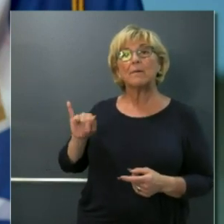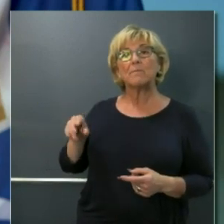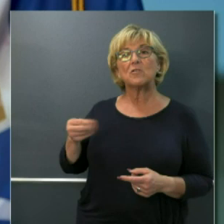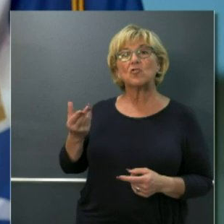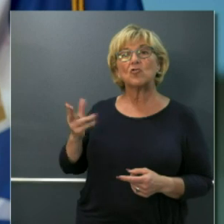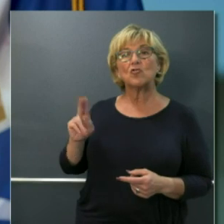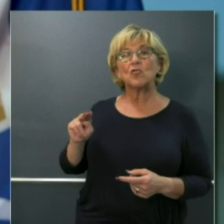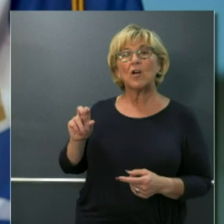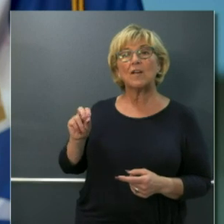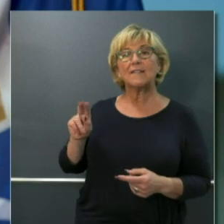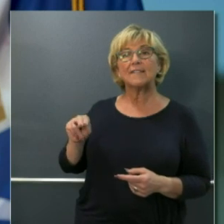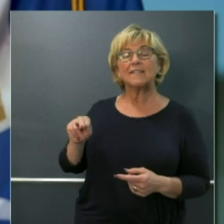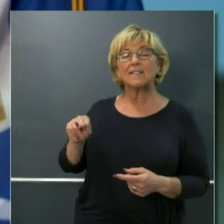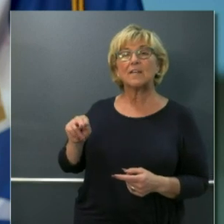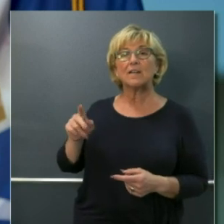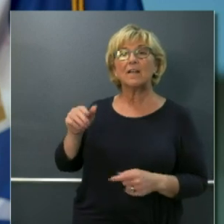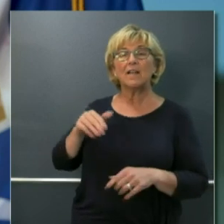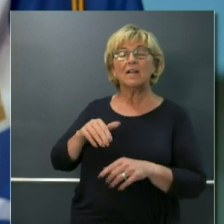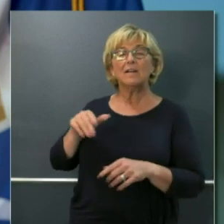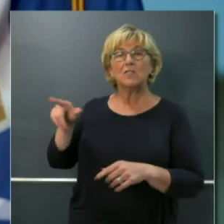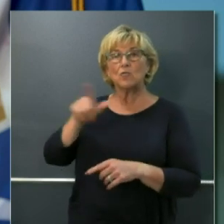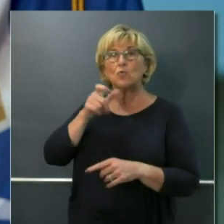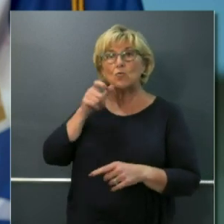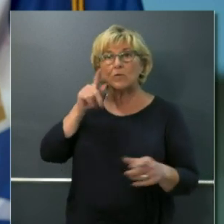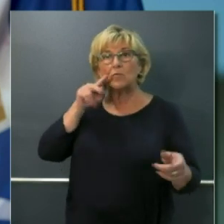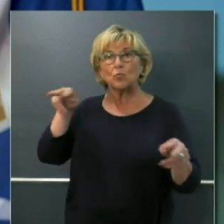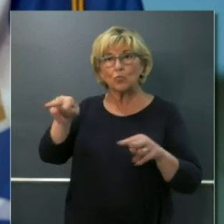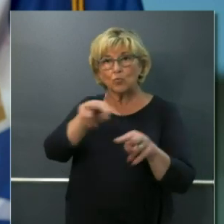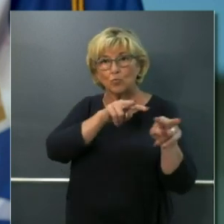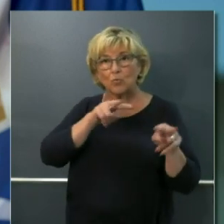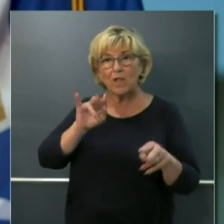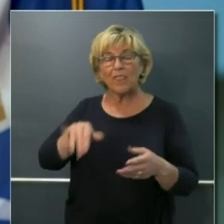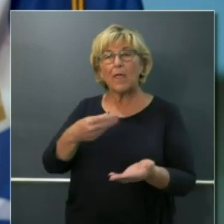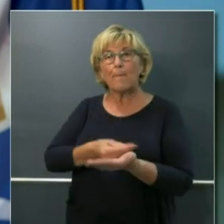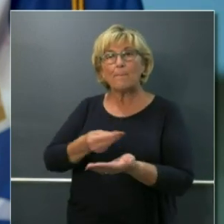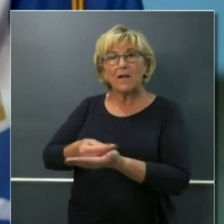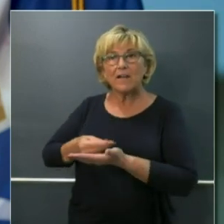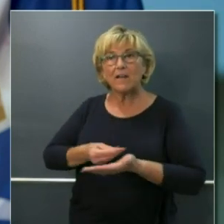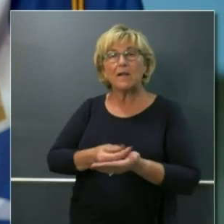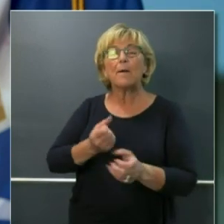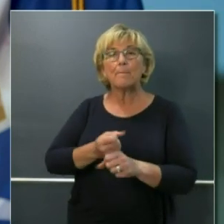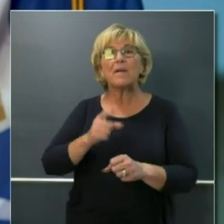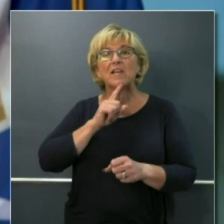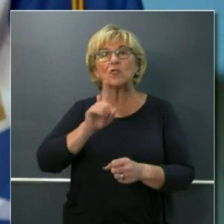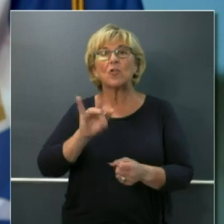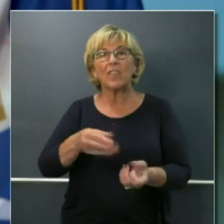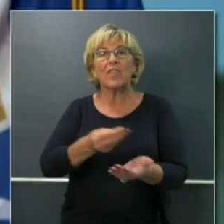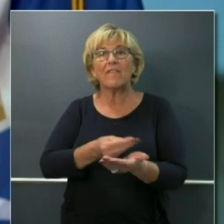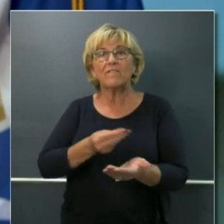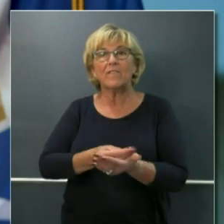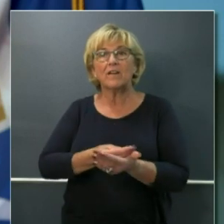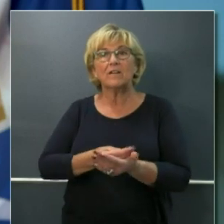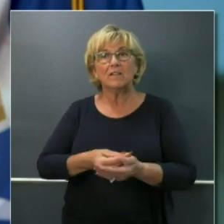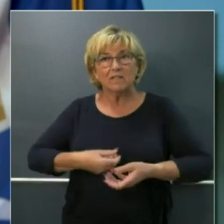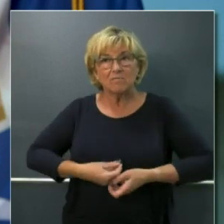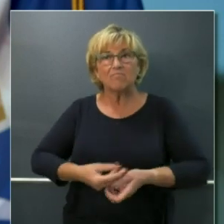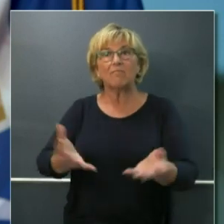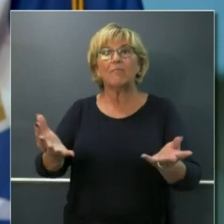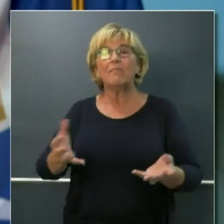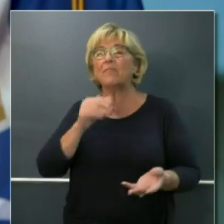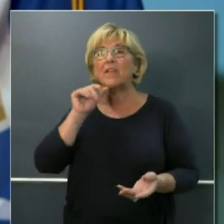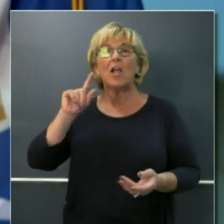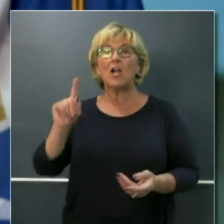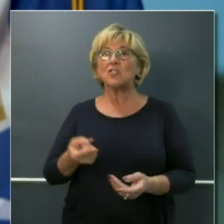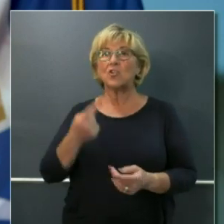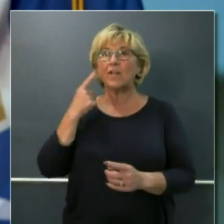line. She's working to monitor the distribution of those funds and make sure that the efficacy of those funds takes shape. It's not just